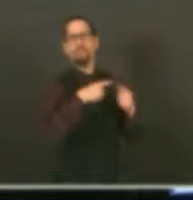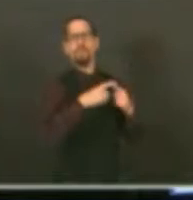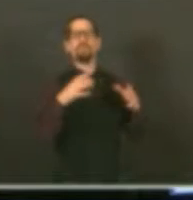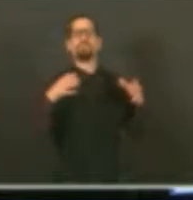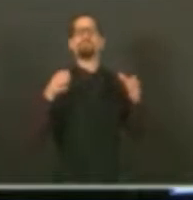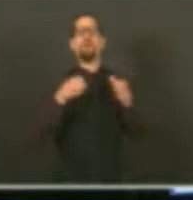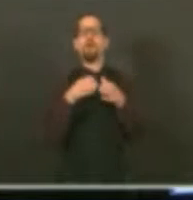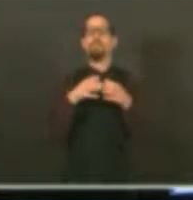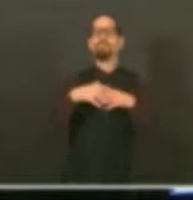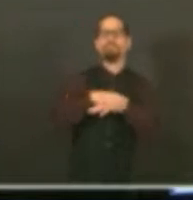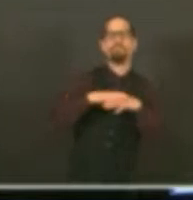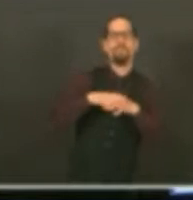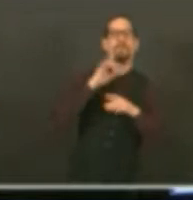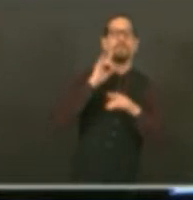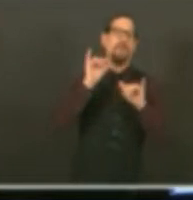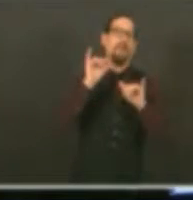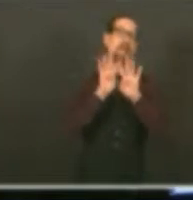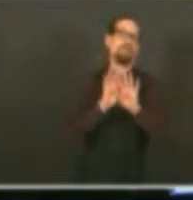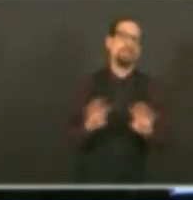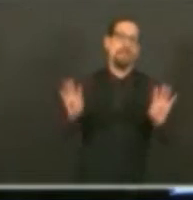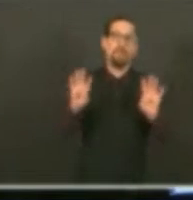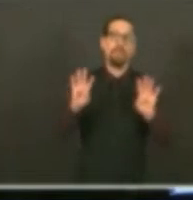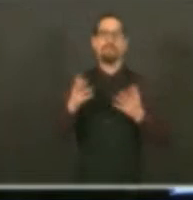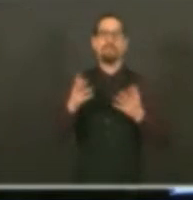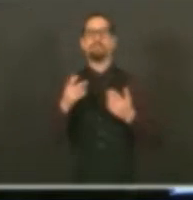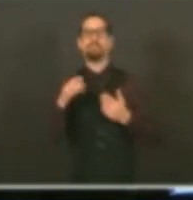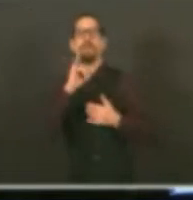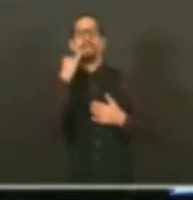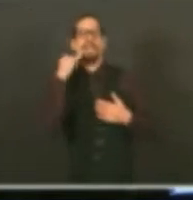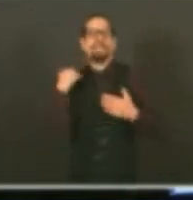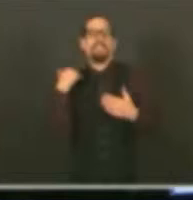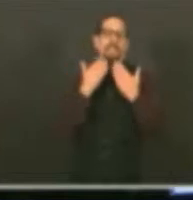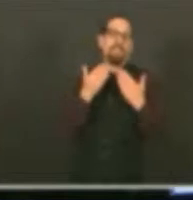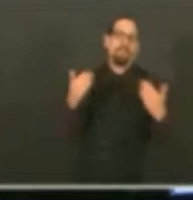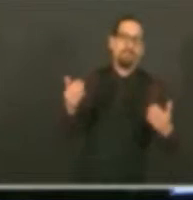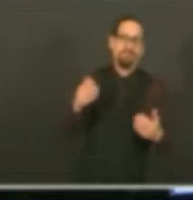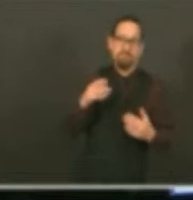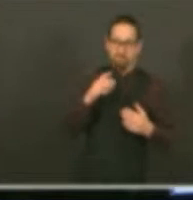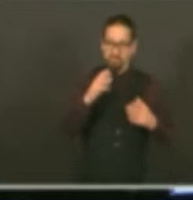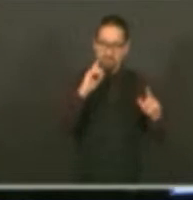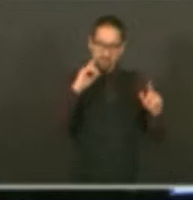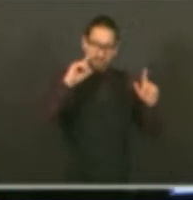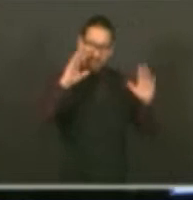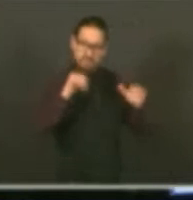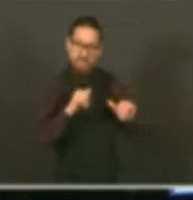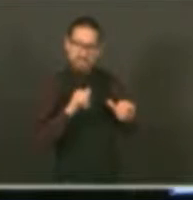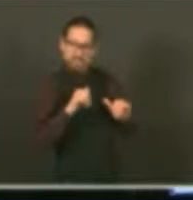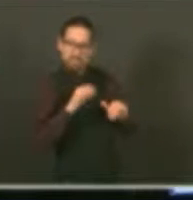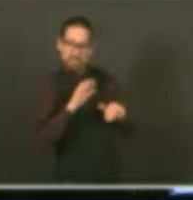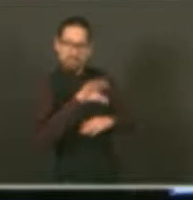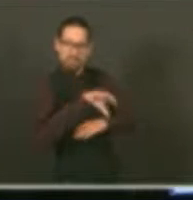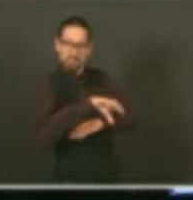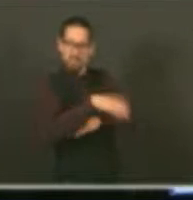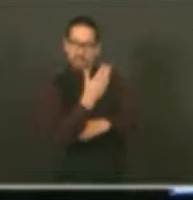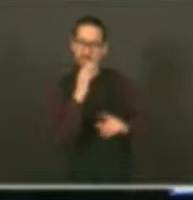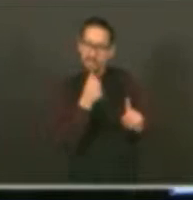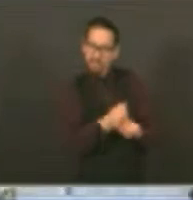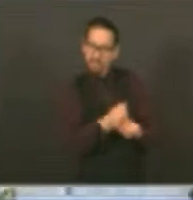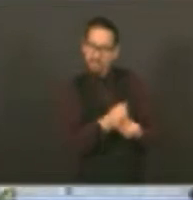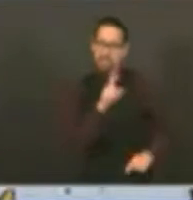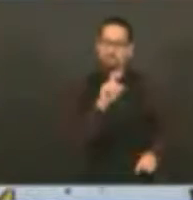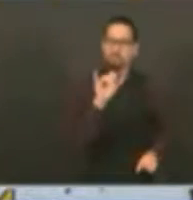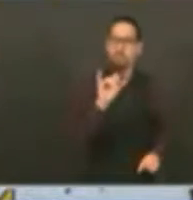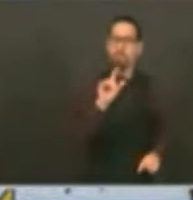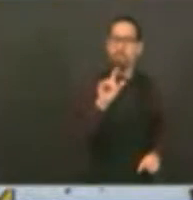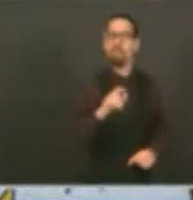Hanukkah, as you did for Thanksgiving. Do you anticipate this guidance continuing through Christmas? The big